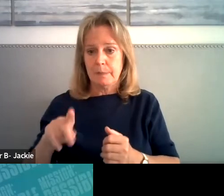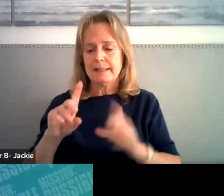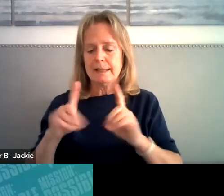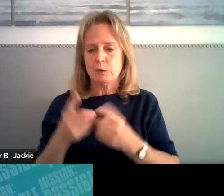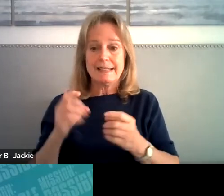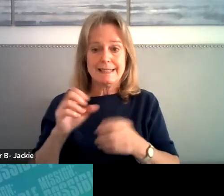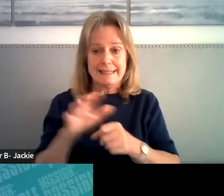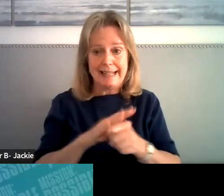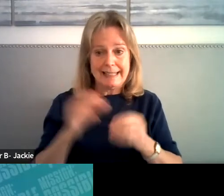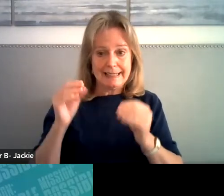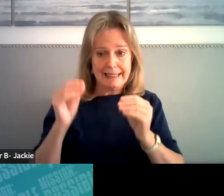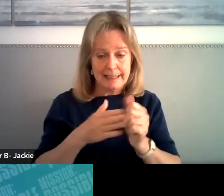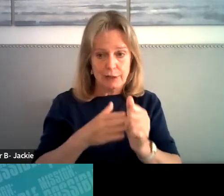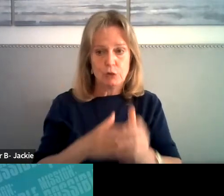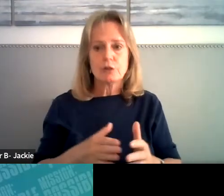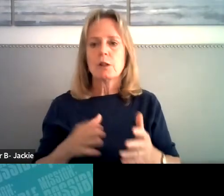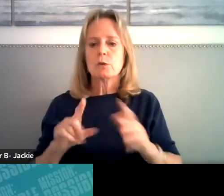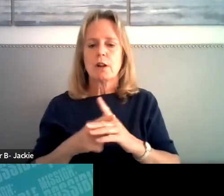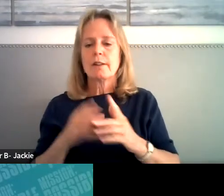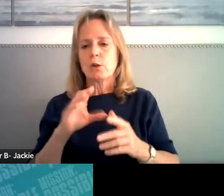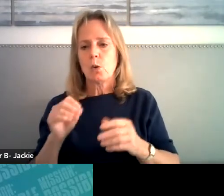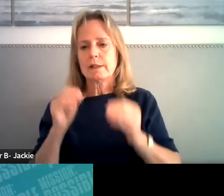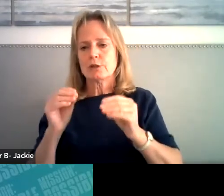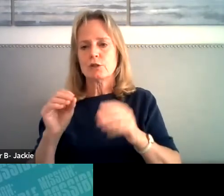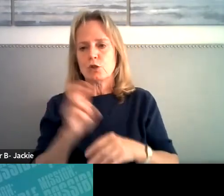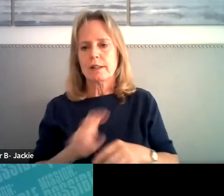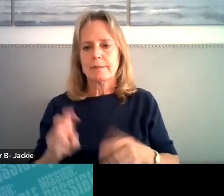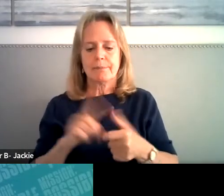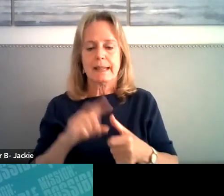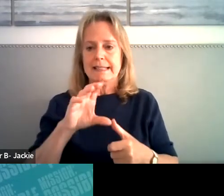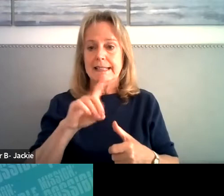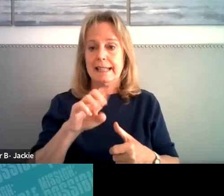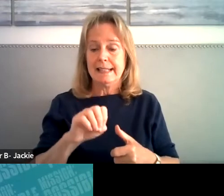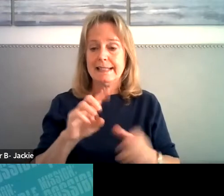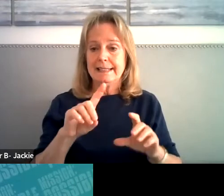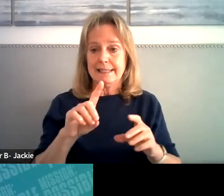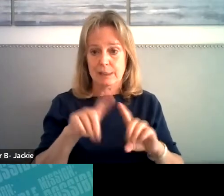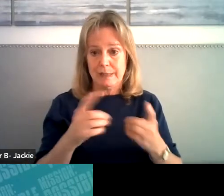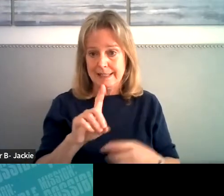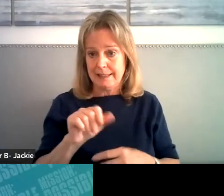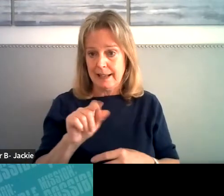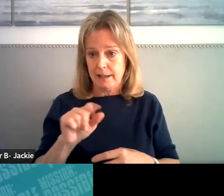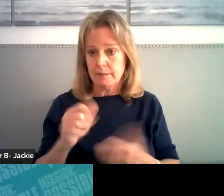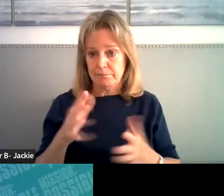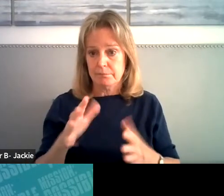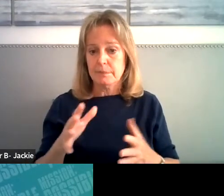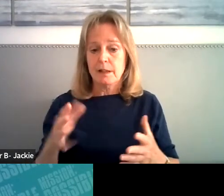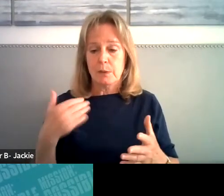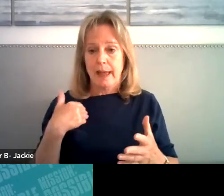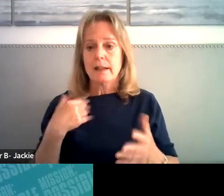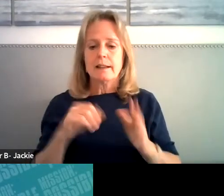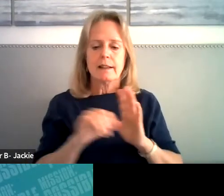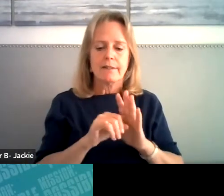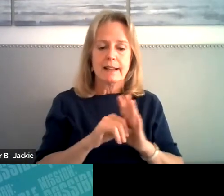we started our co-teaching journey. We looked at the CDE and district data that we had, again, identified gaps